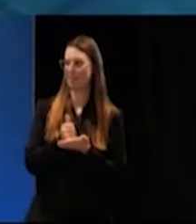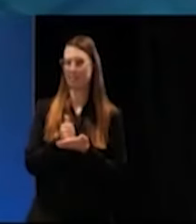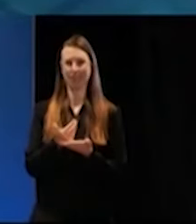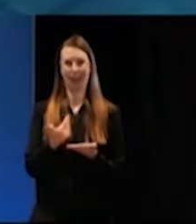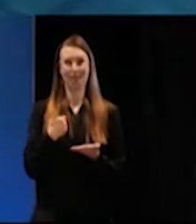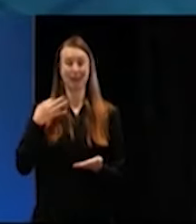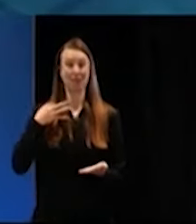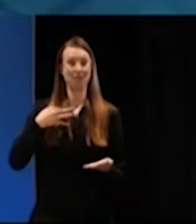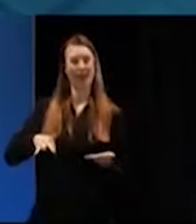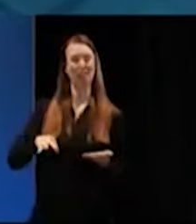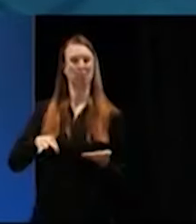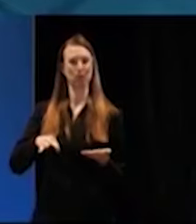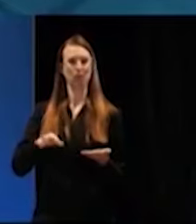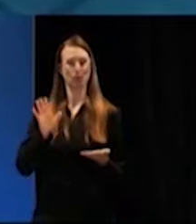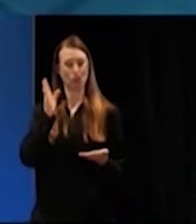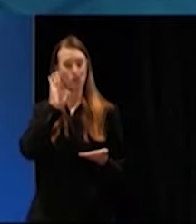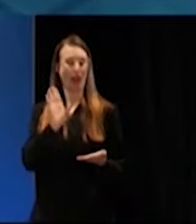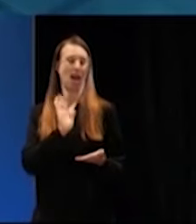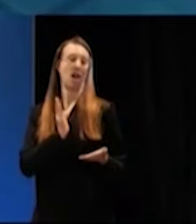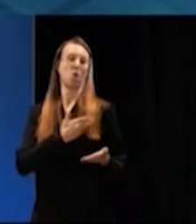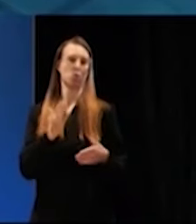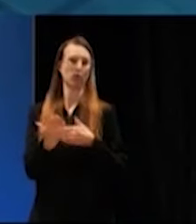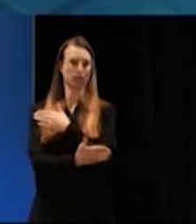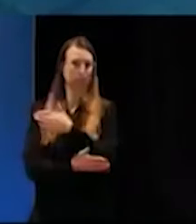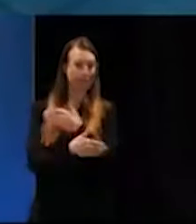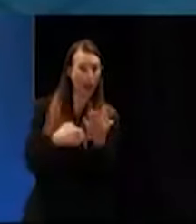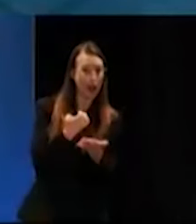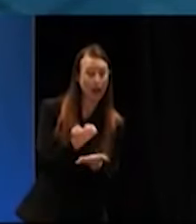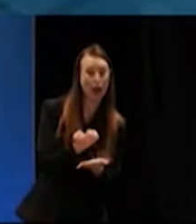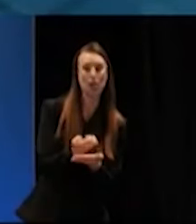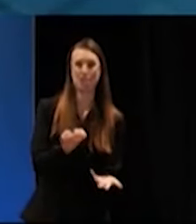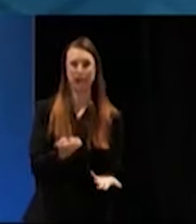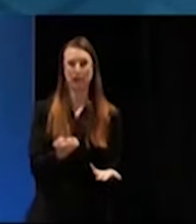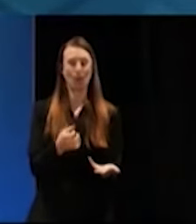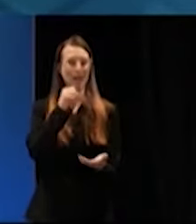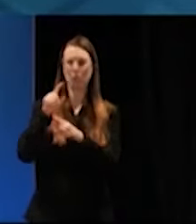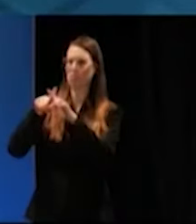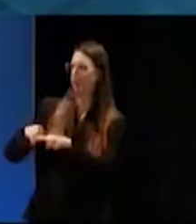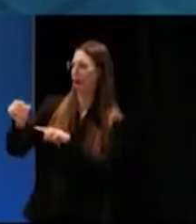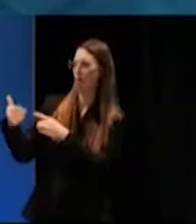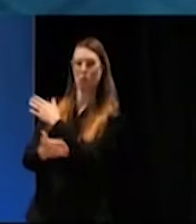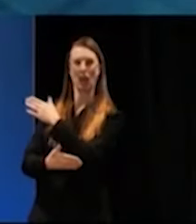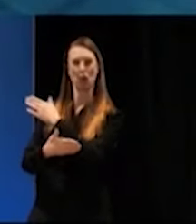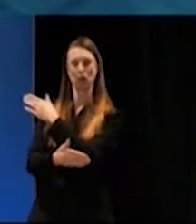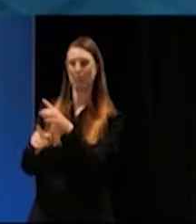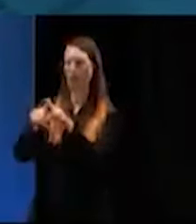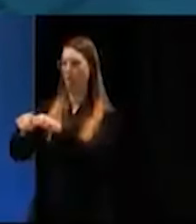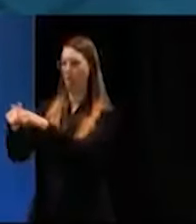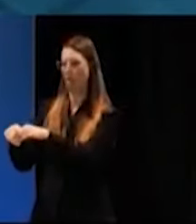economy, as well as national security interests. So we're not relying on foreign countries like China